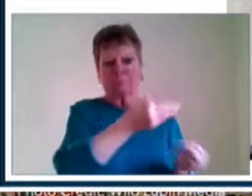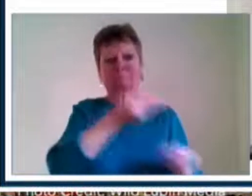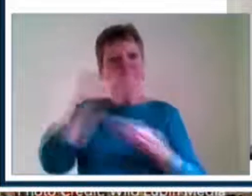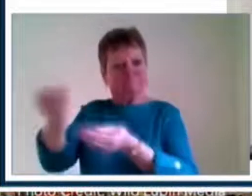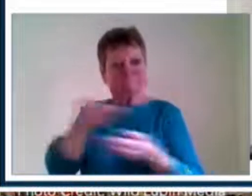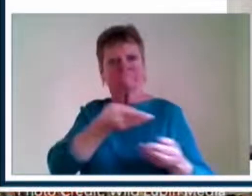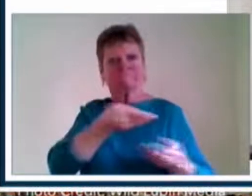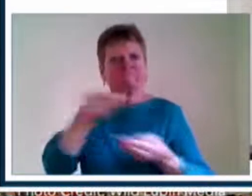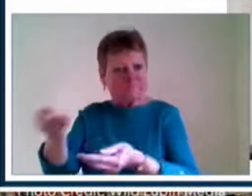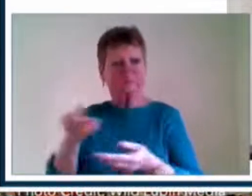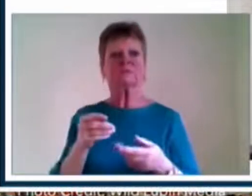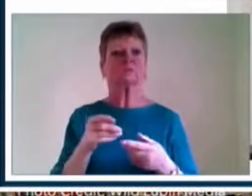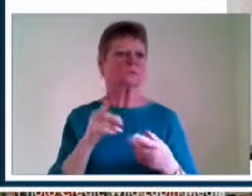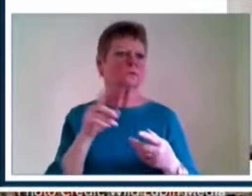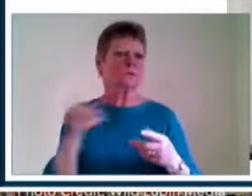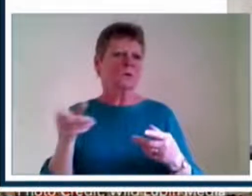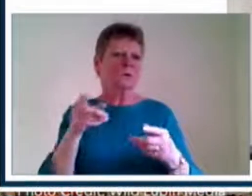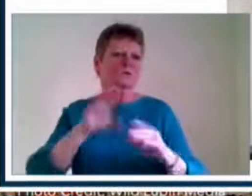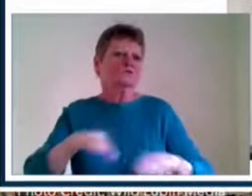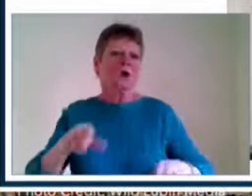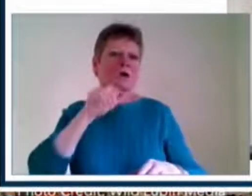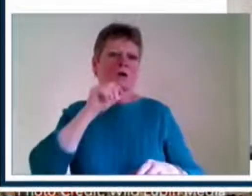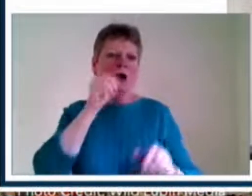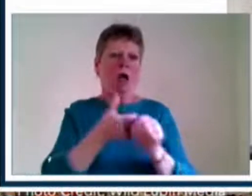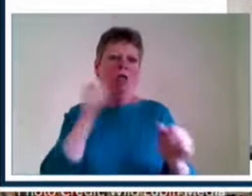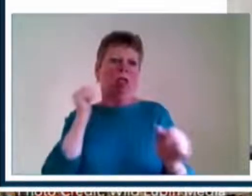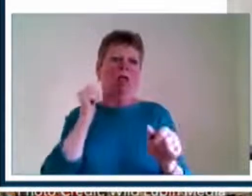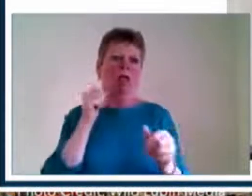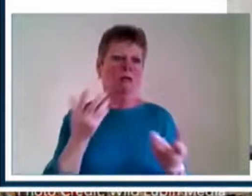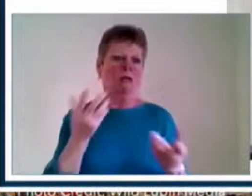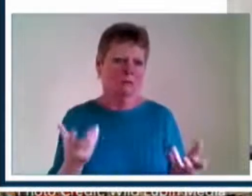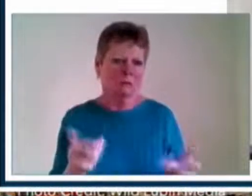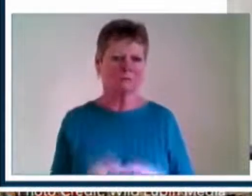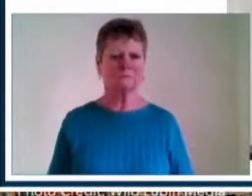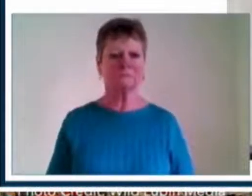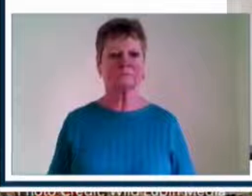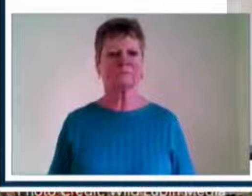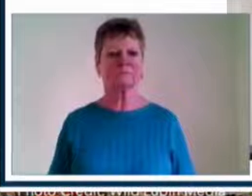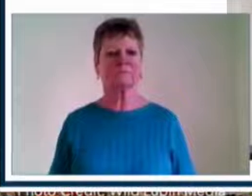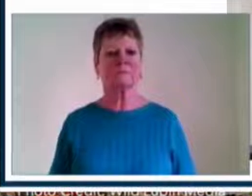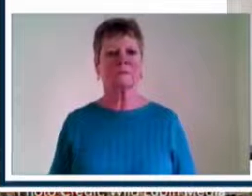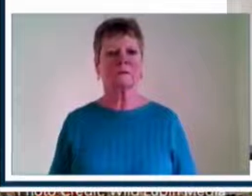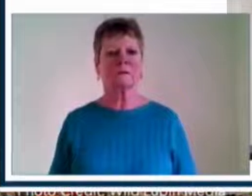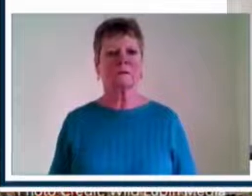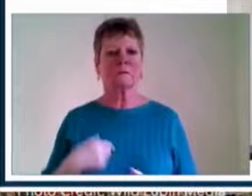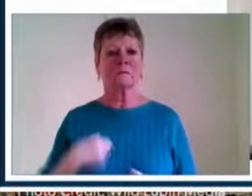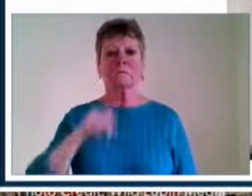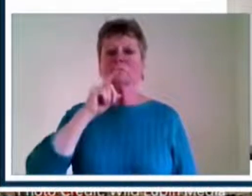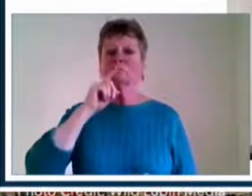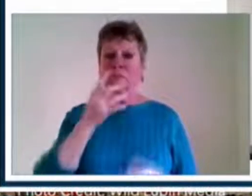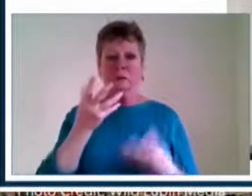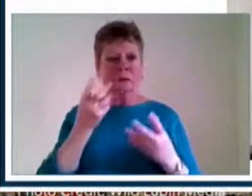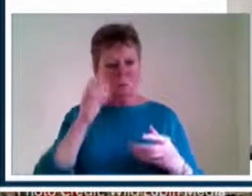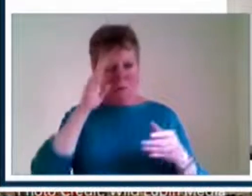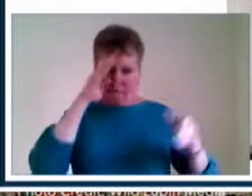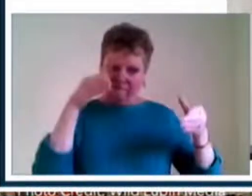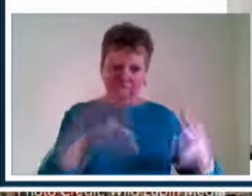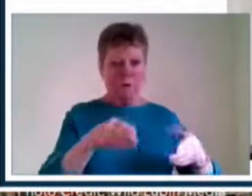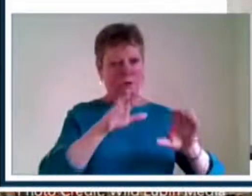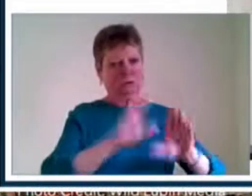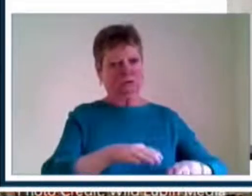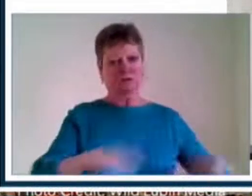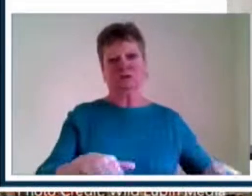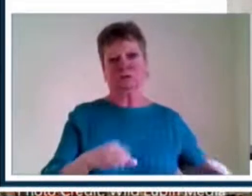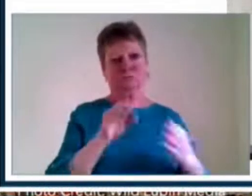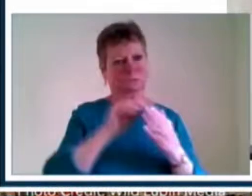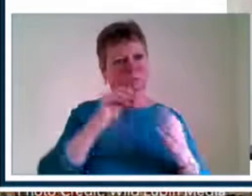have otherwise. We are completely focused on the students of this province. This is absolutely about